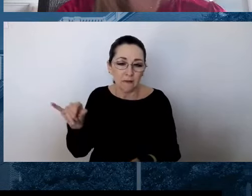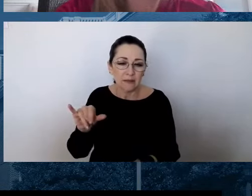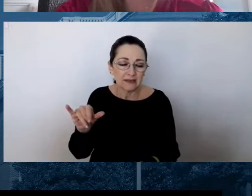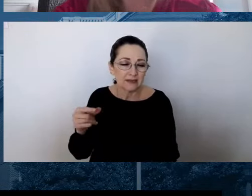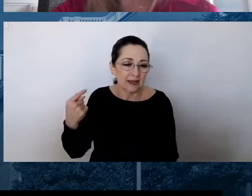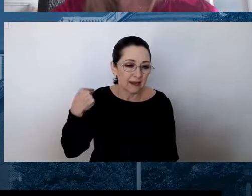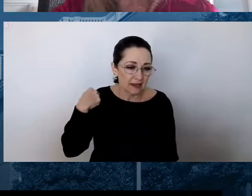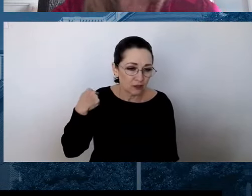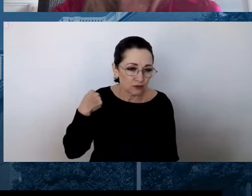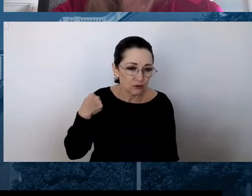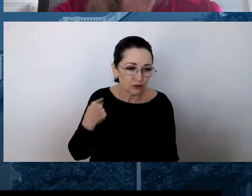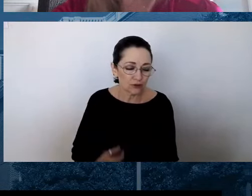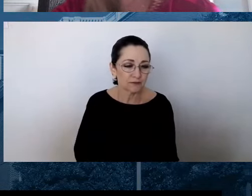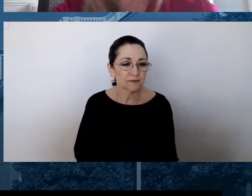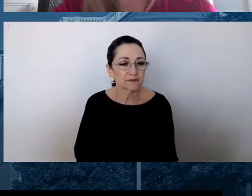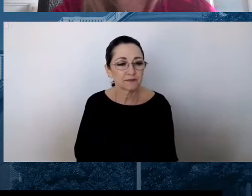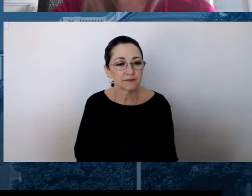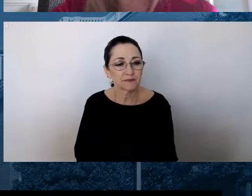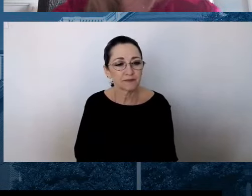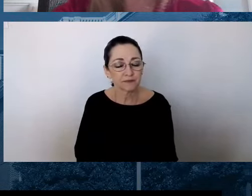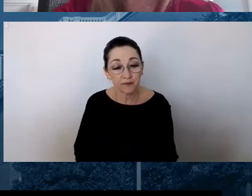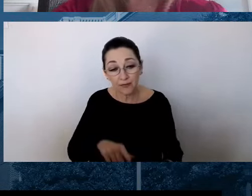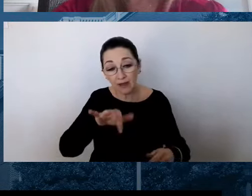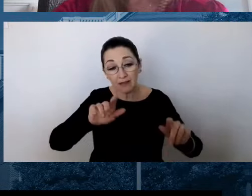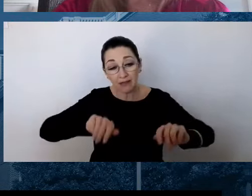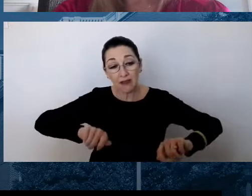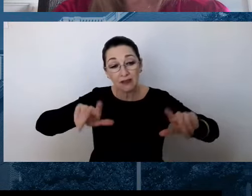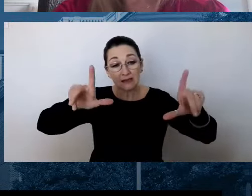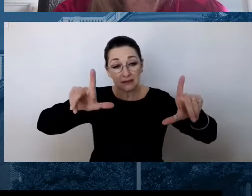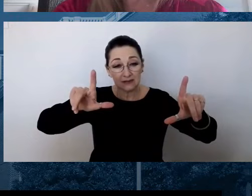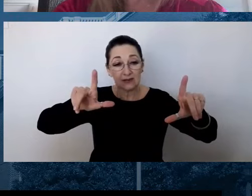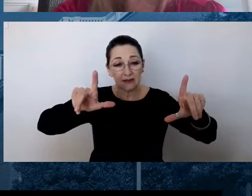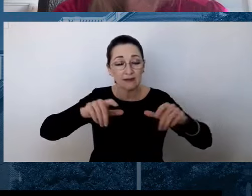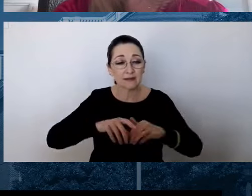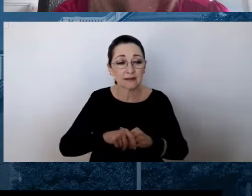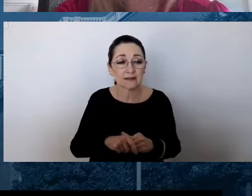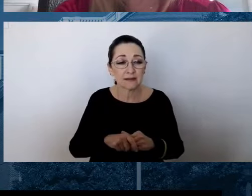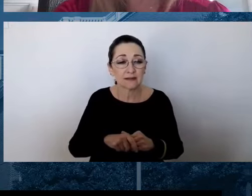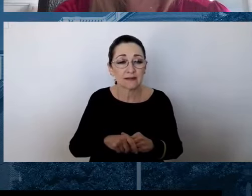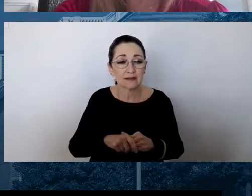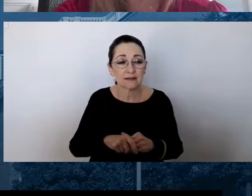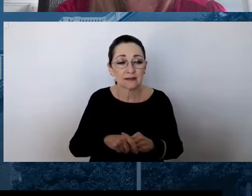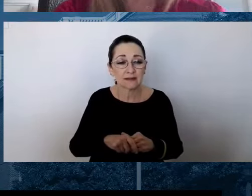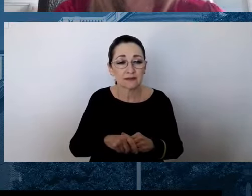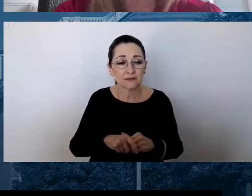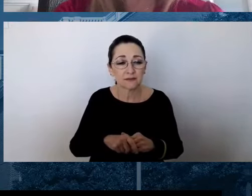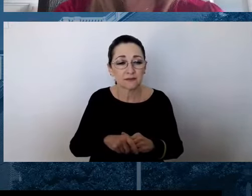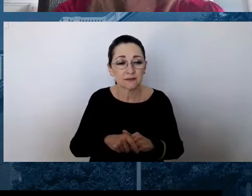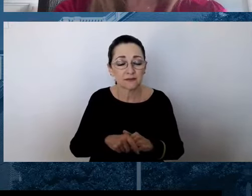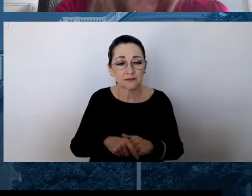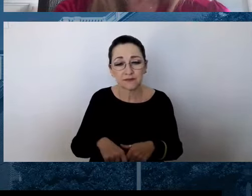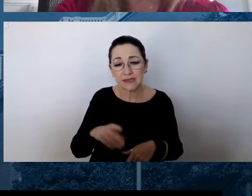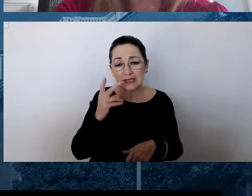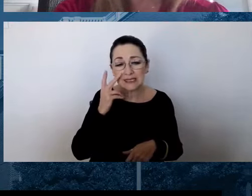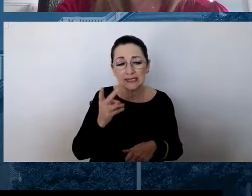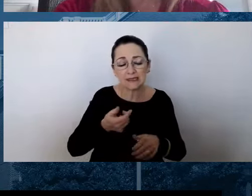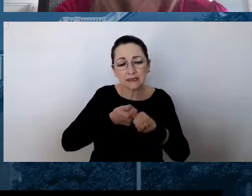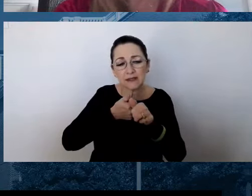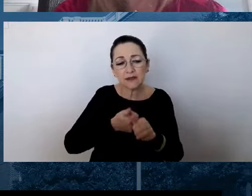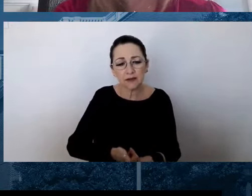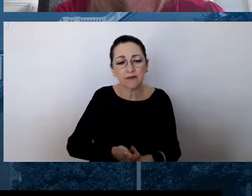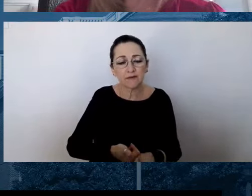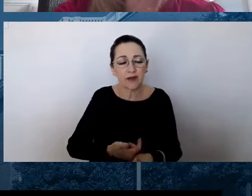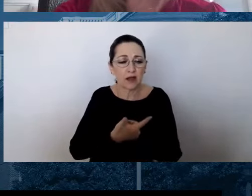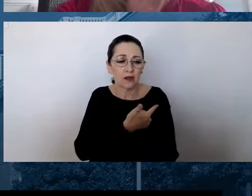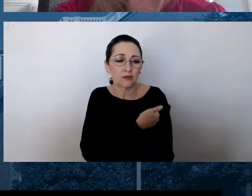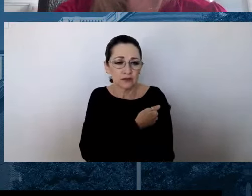next slide, I want to talk about cases by vaccination status. Now, we've